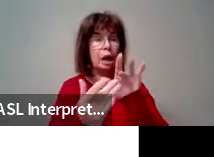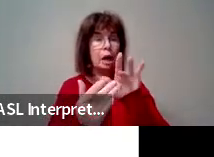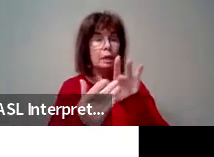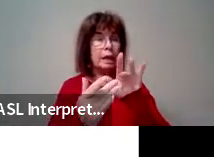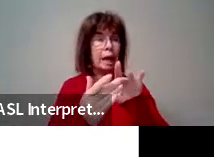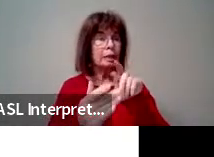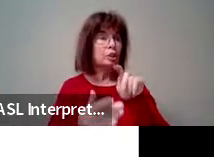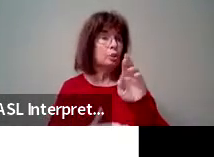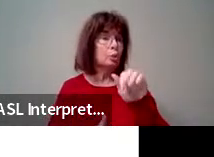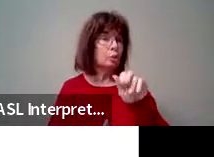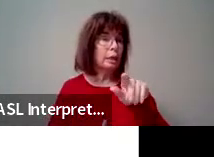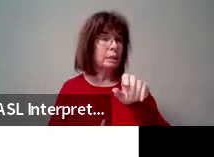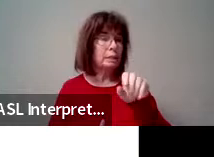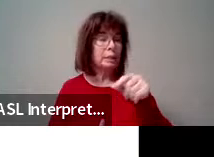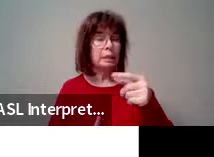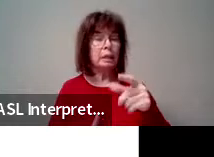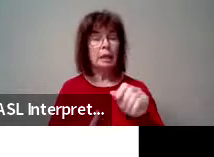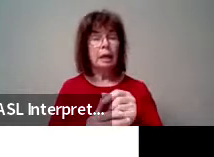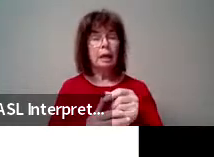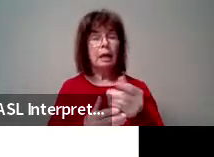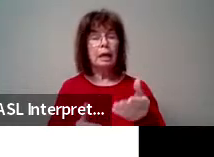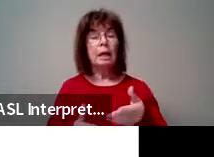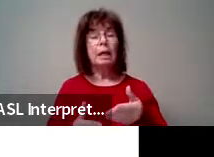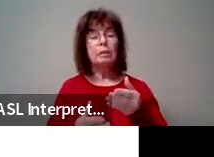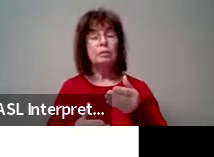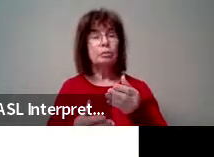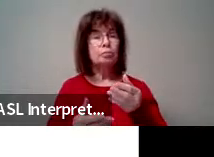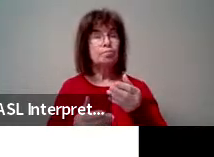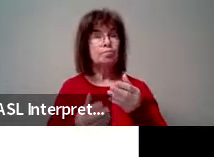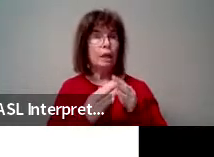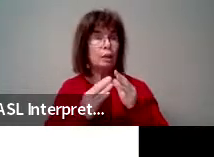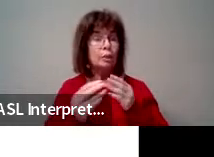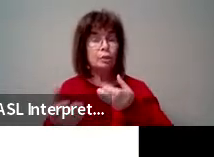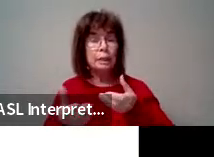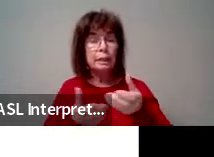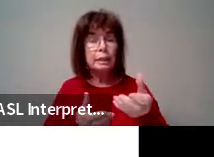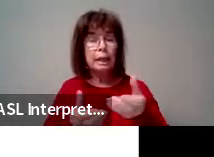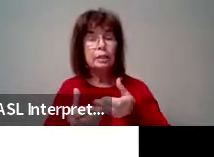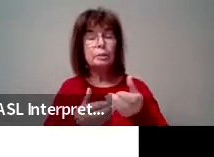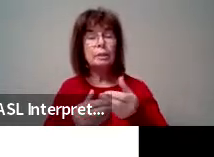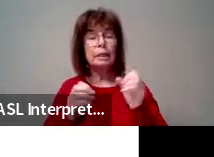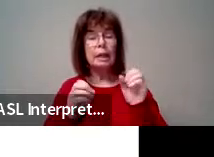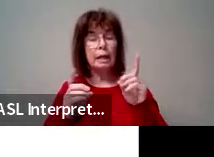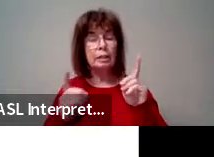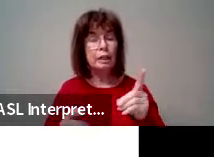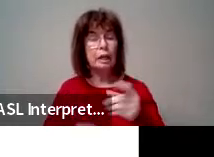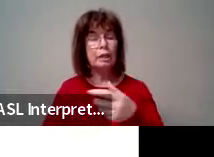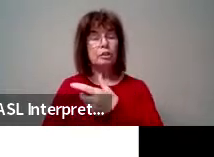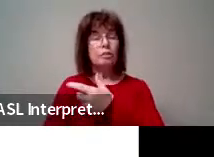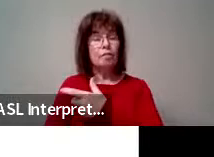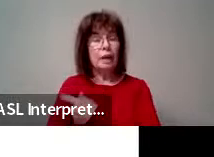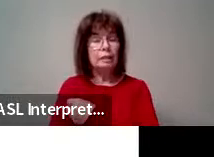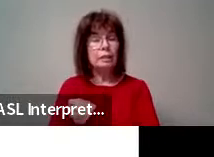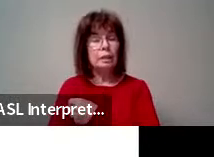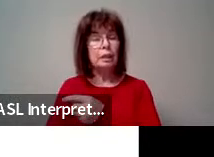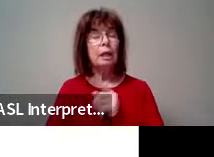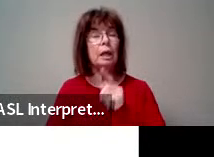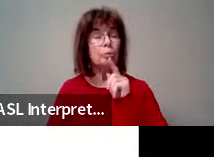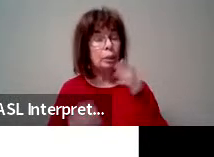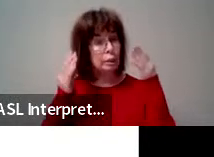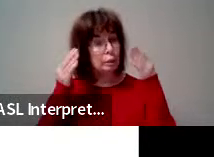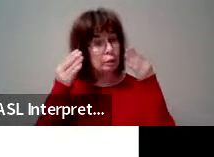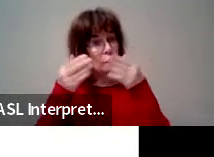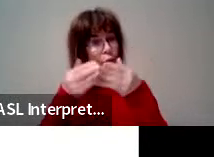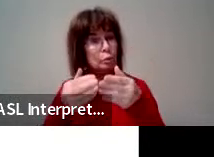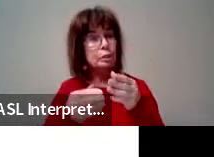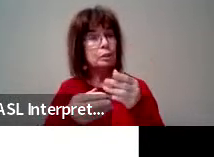tracing, provider and community engagement, education and vaccination. And we're really focused on trying